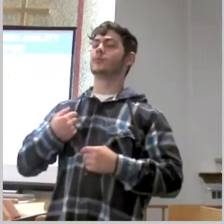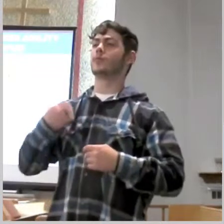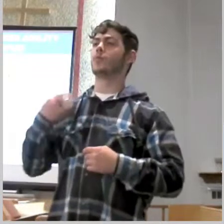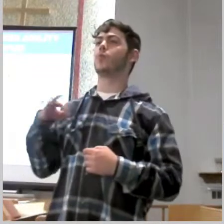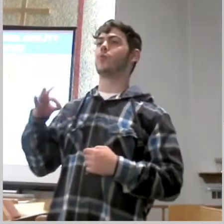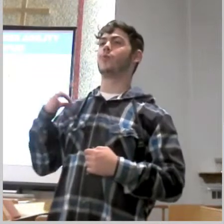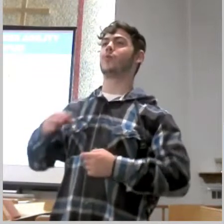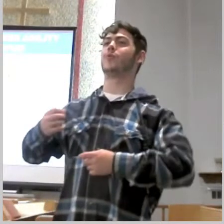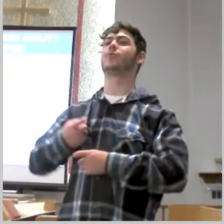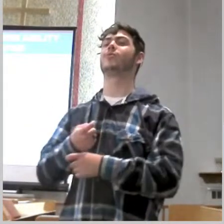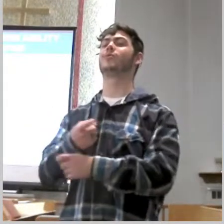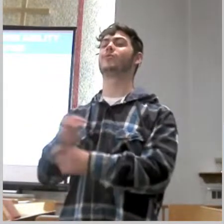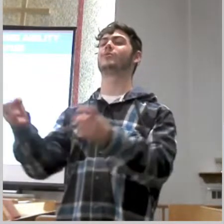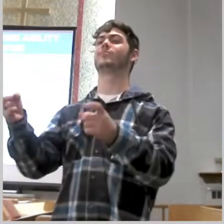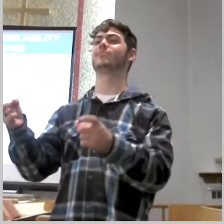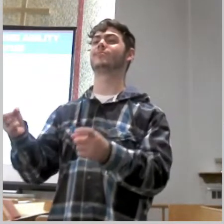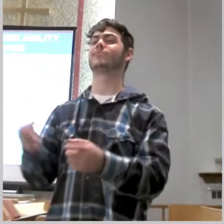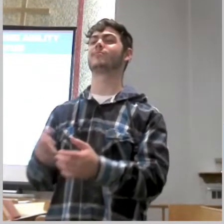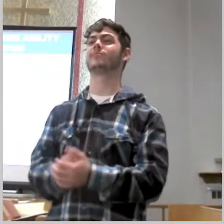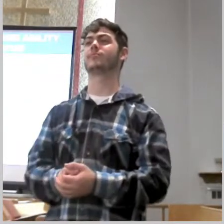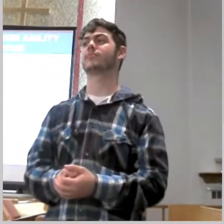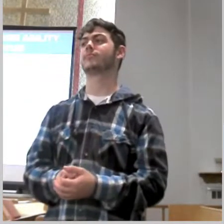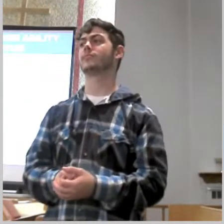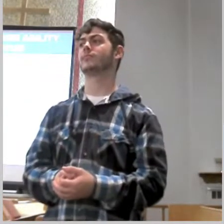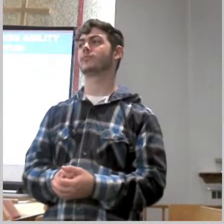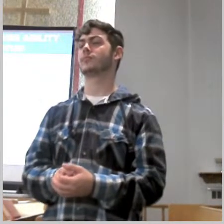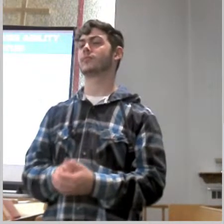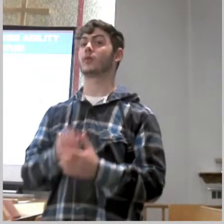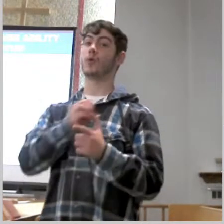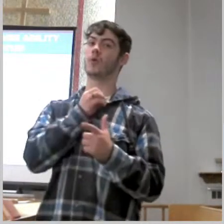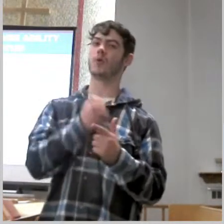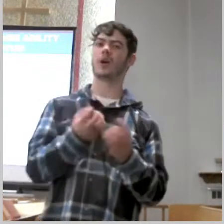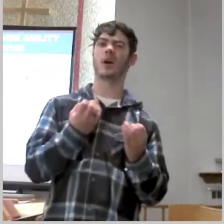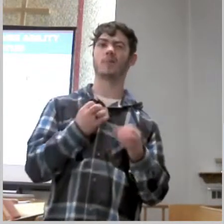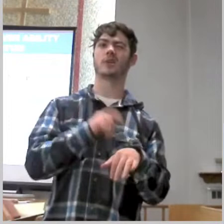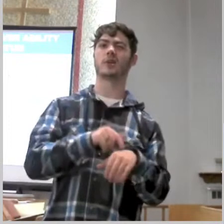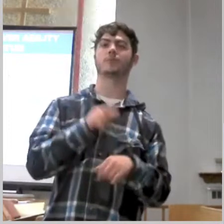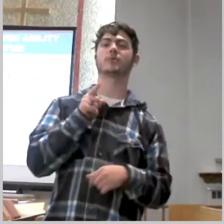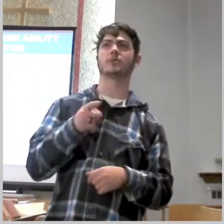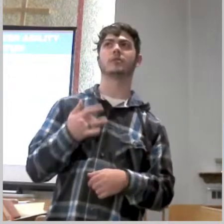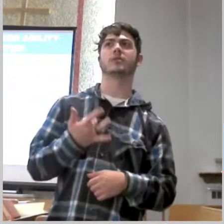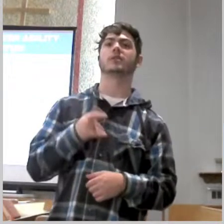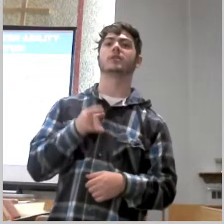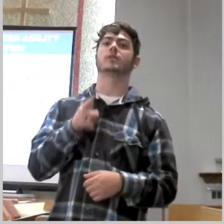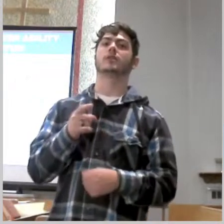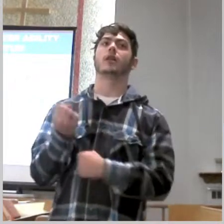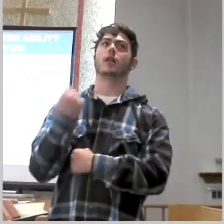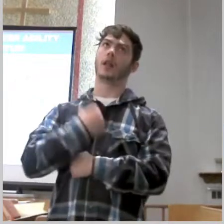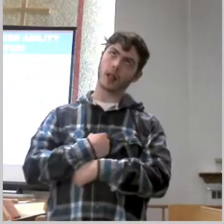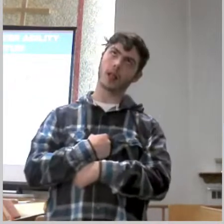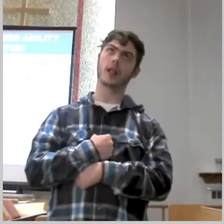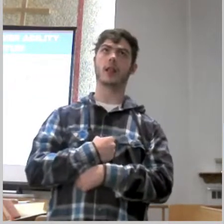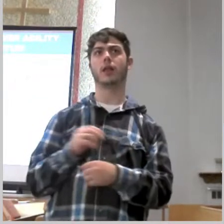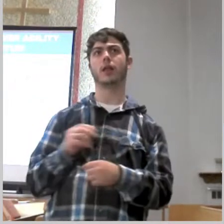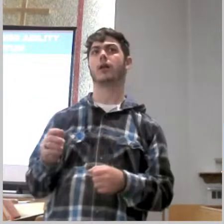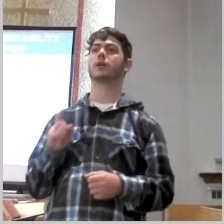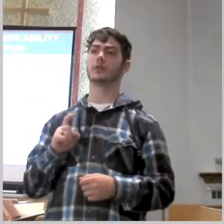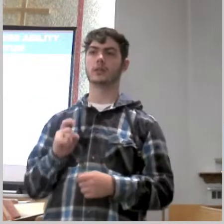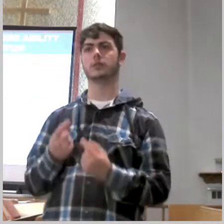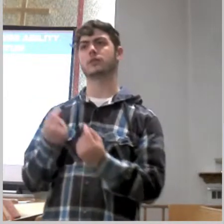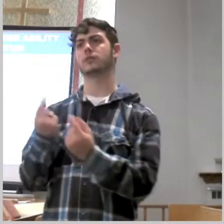as fulfilling an obligation? Like paying your taxes. That's fulfilling an obligation. That's not giving